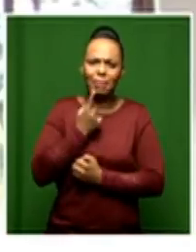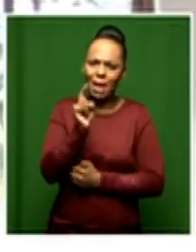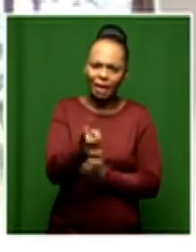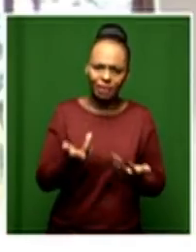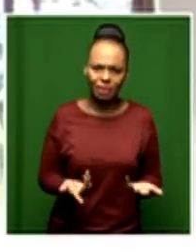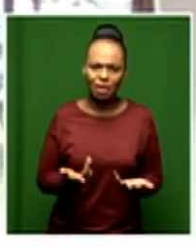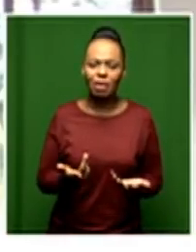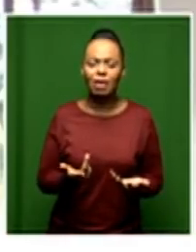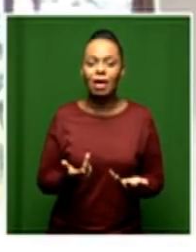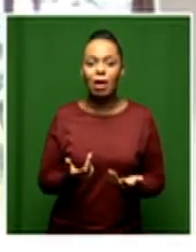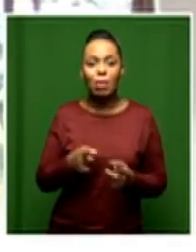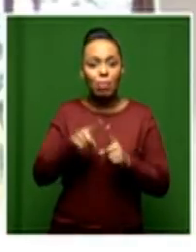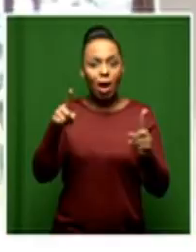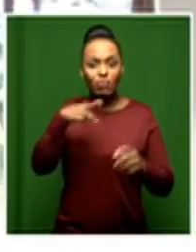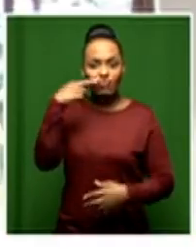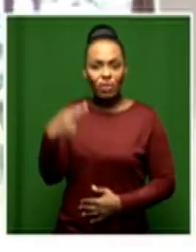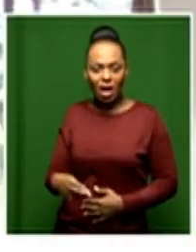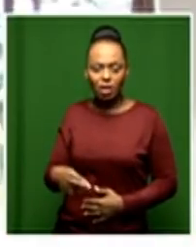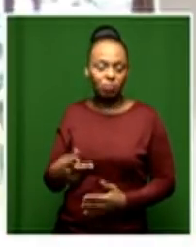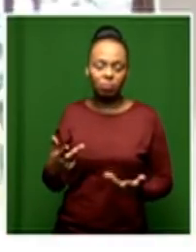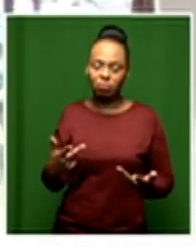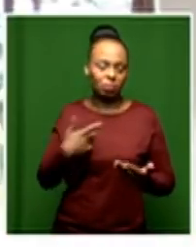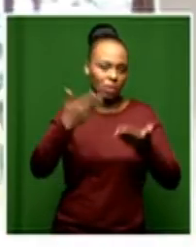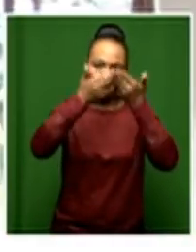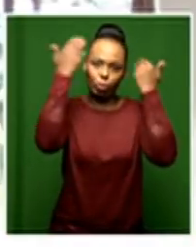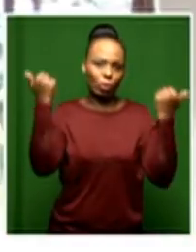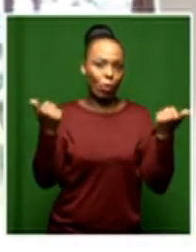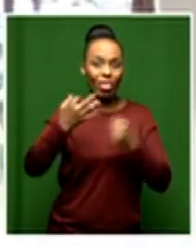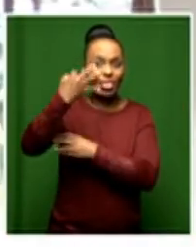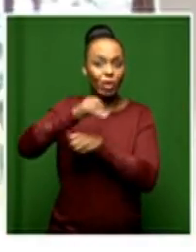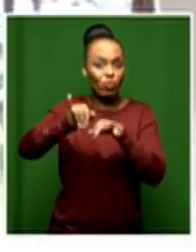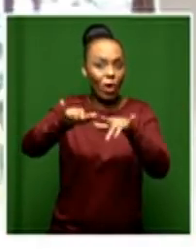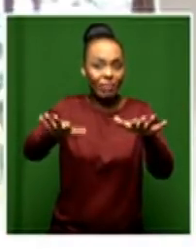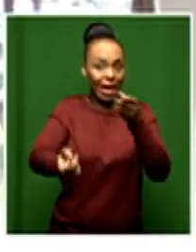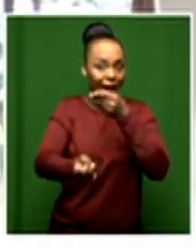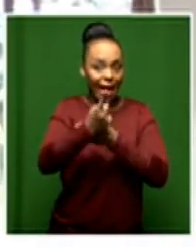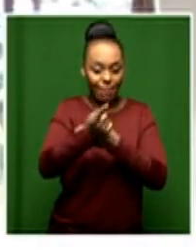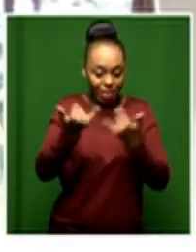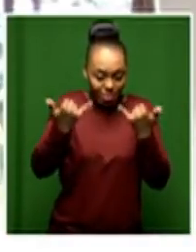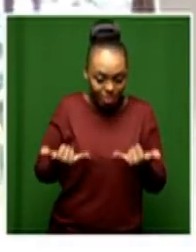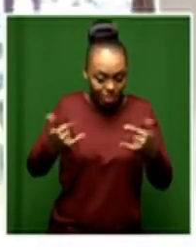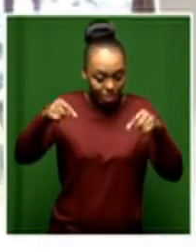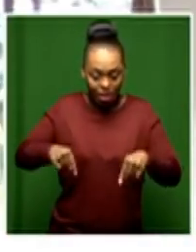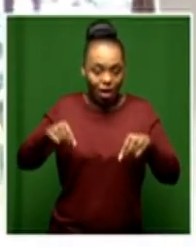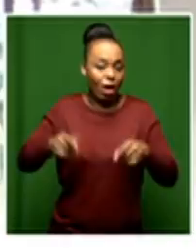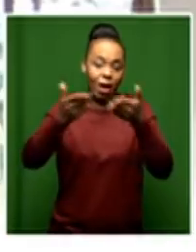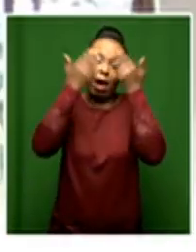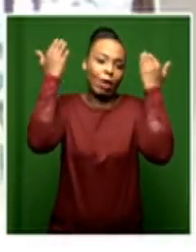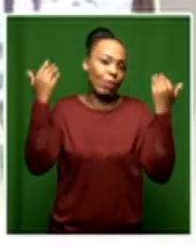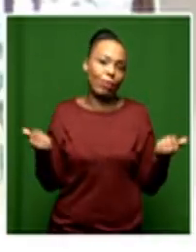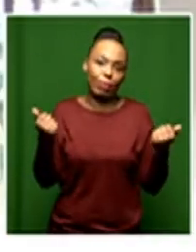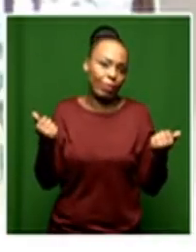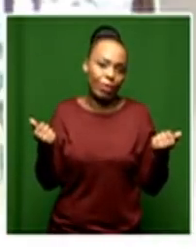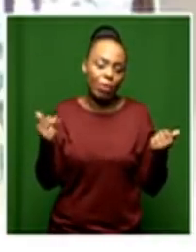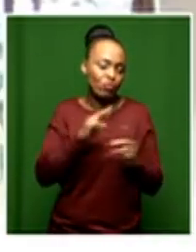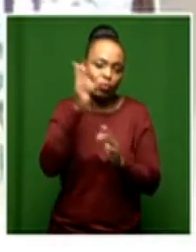the reality is that we do not know if the third wave is coming now. We do not know if it will